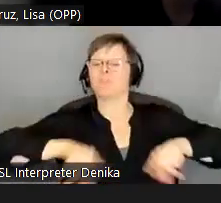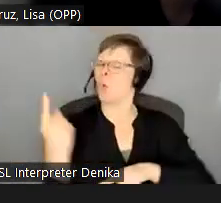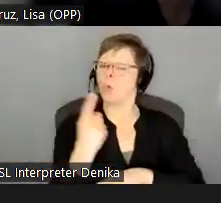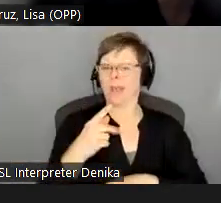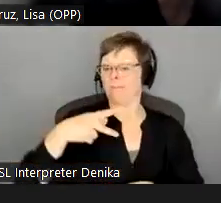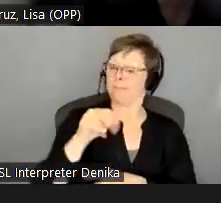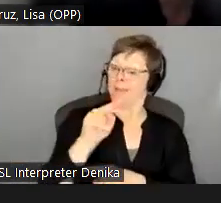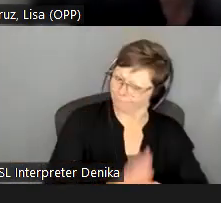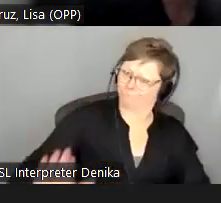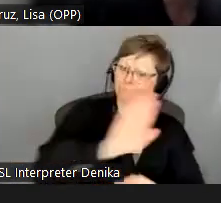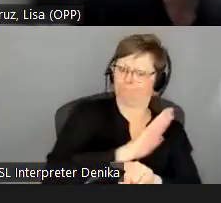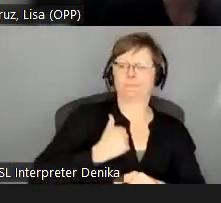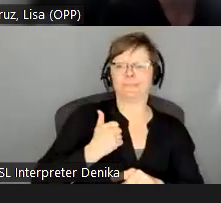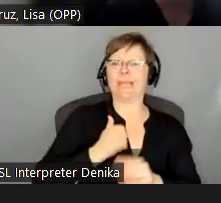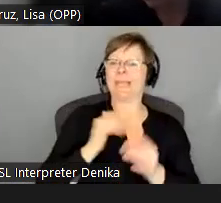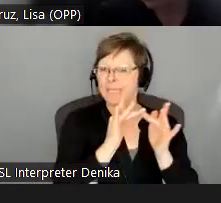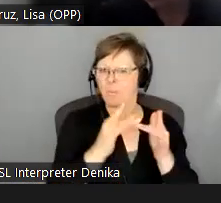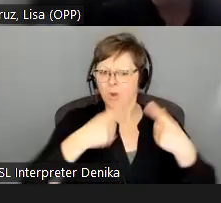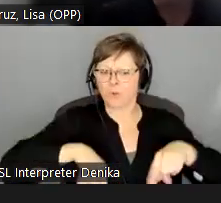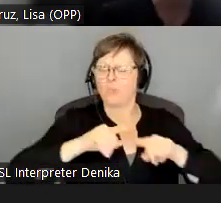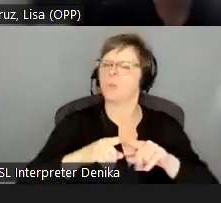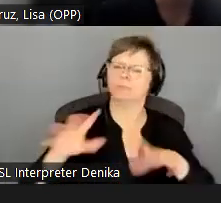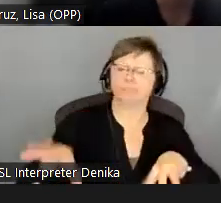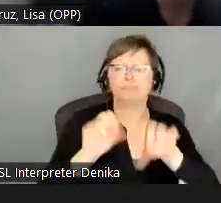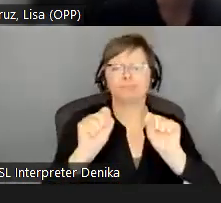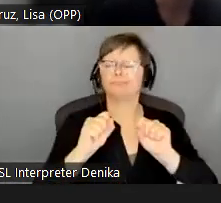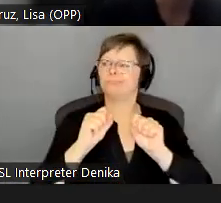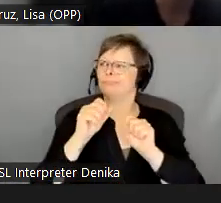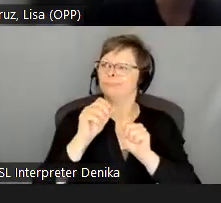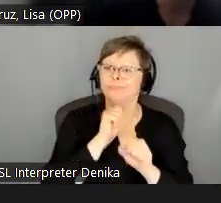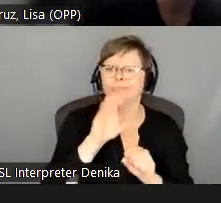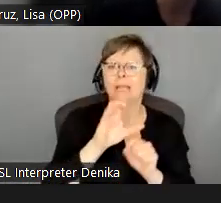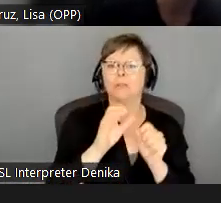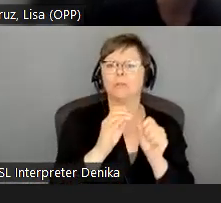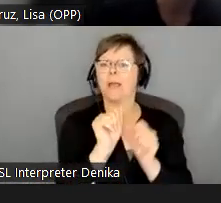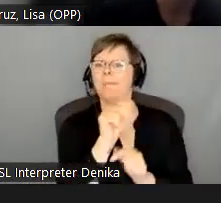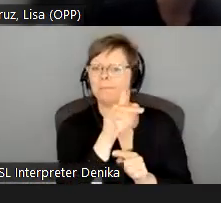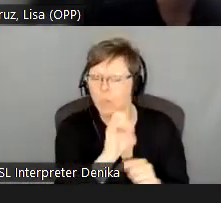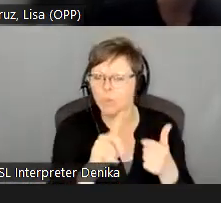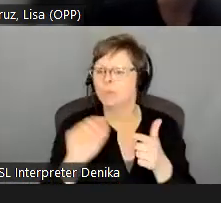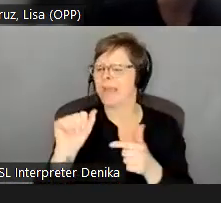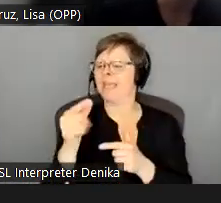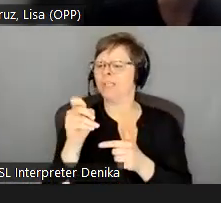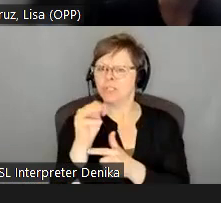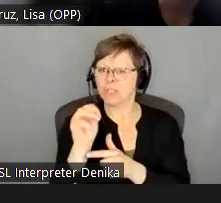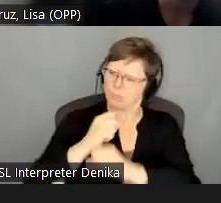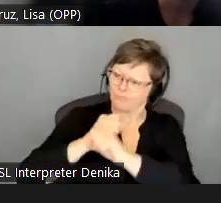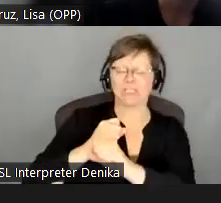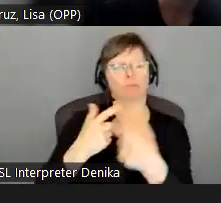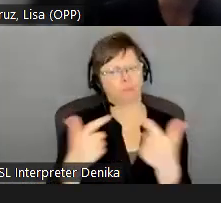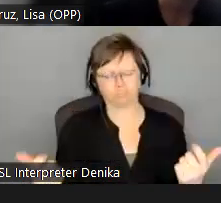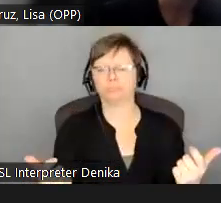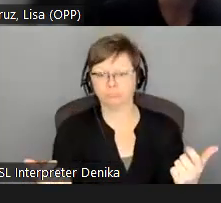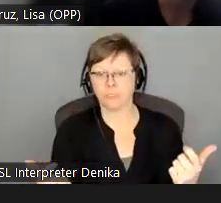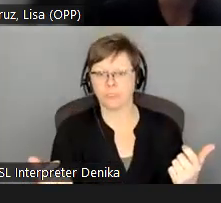that is tackling the issue of elder abuse prevention, neglect prevention, and ageism prevention. And we focus a lot of